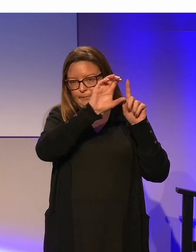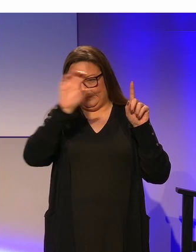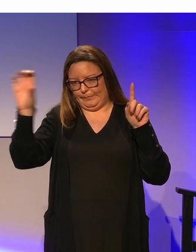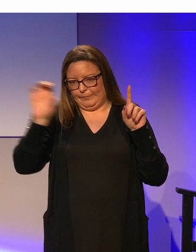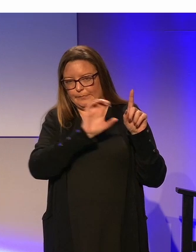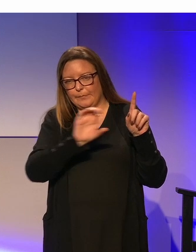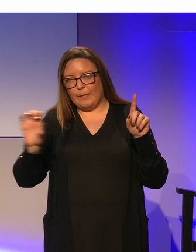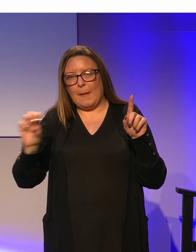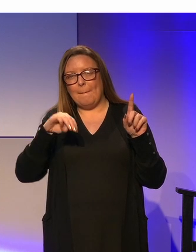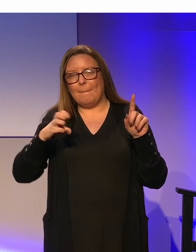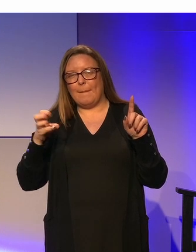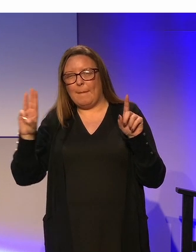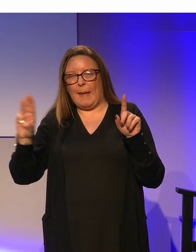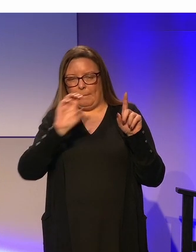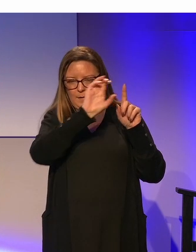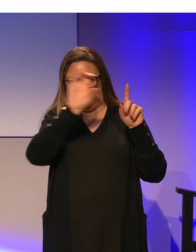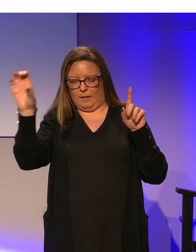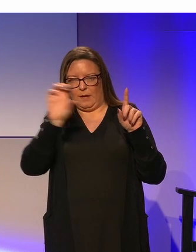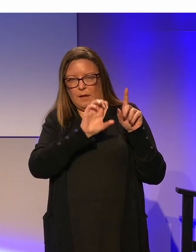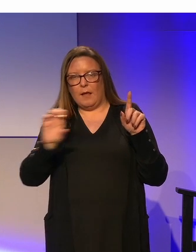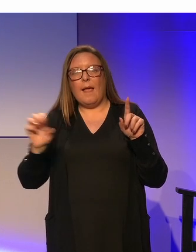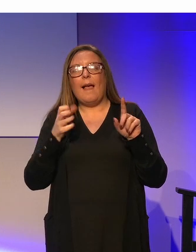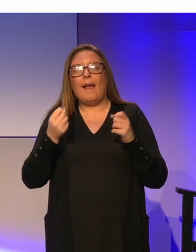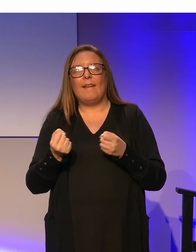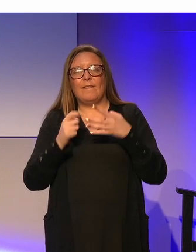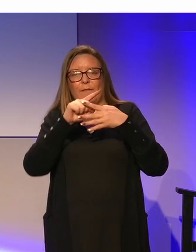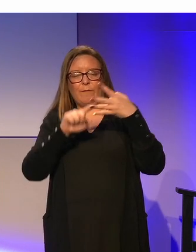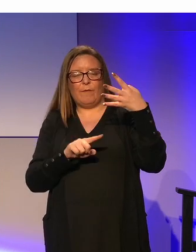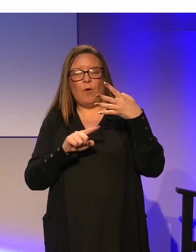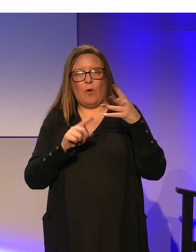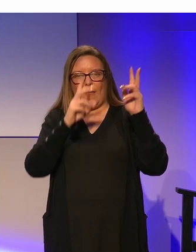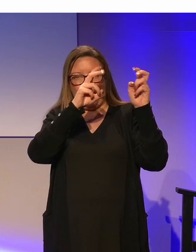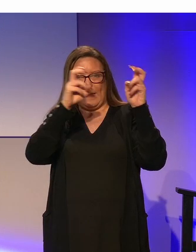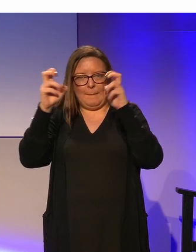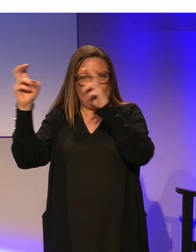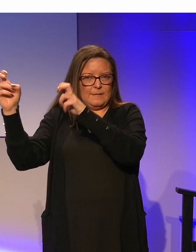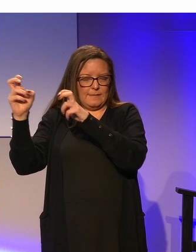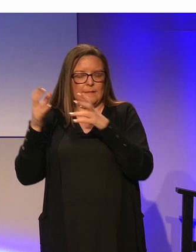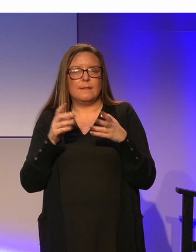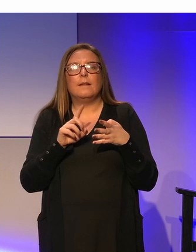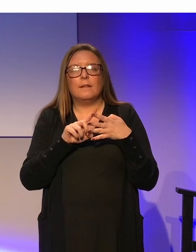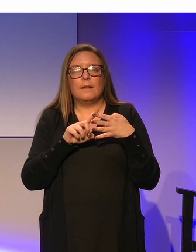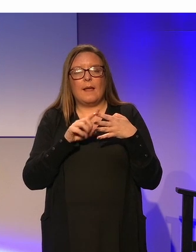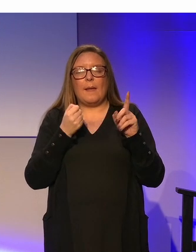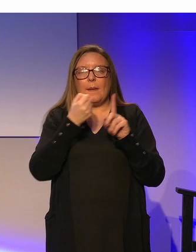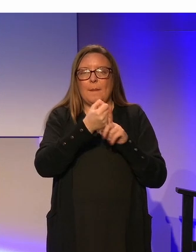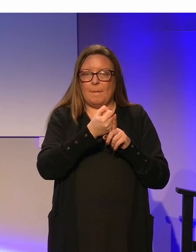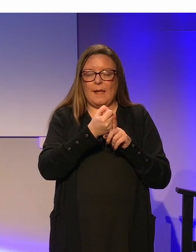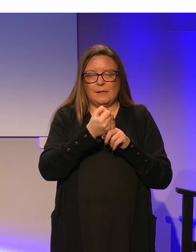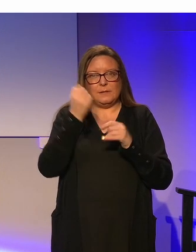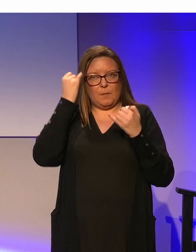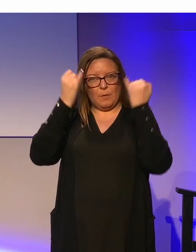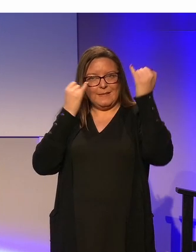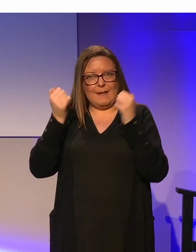map for the findings. So there are 4 major themes across the top, and they are impact as perceived